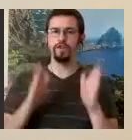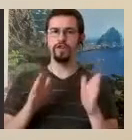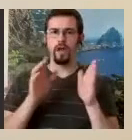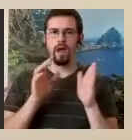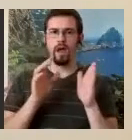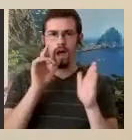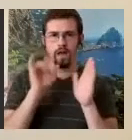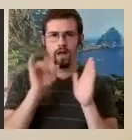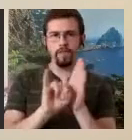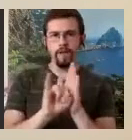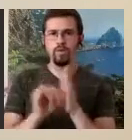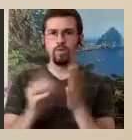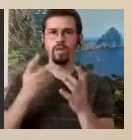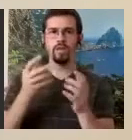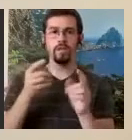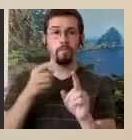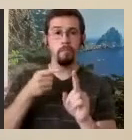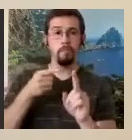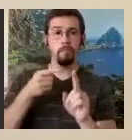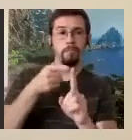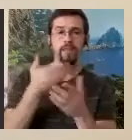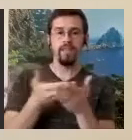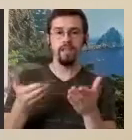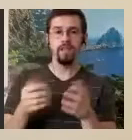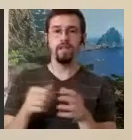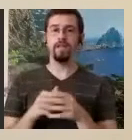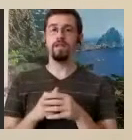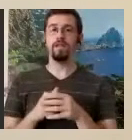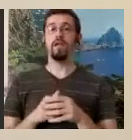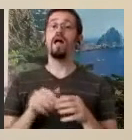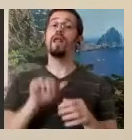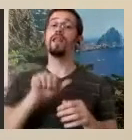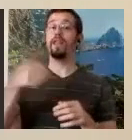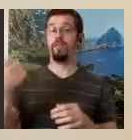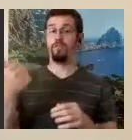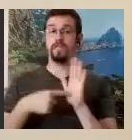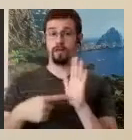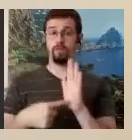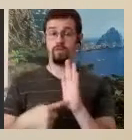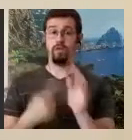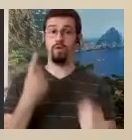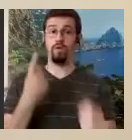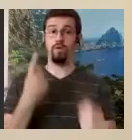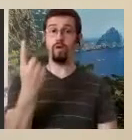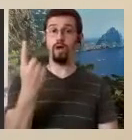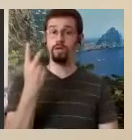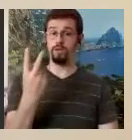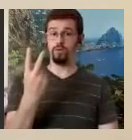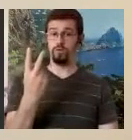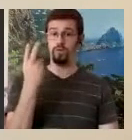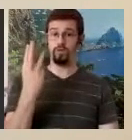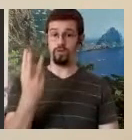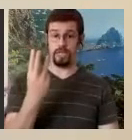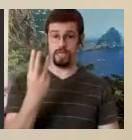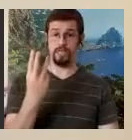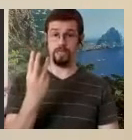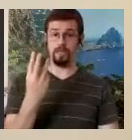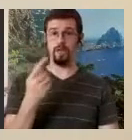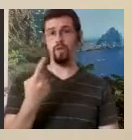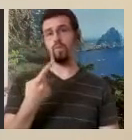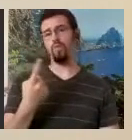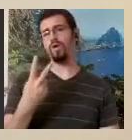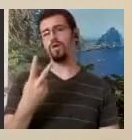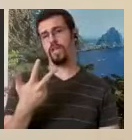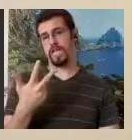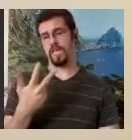the sign are. Another example is 1, 2, and 3 in Maltese, which when I'm signing to you loosely, I could just sign 1,